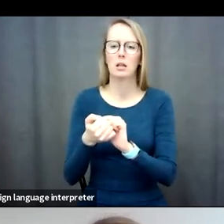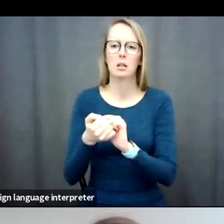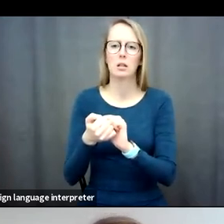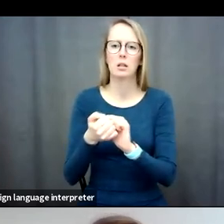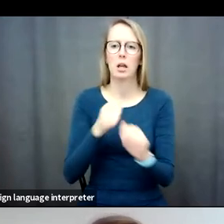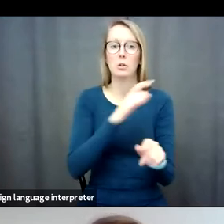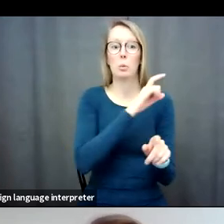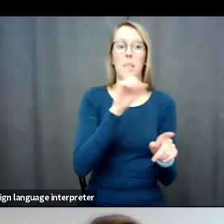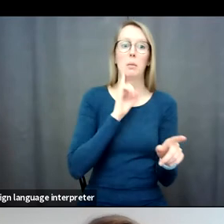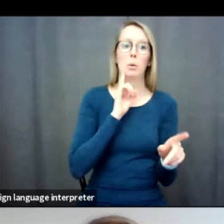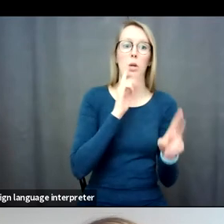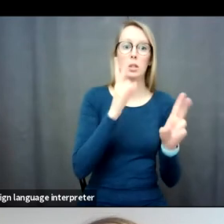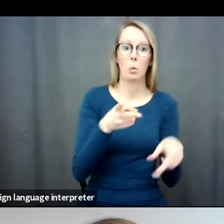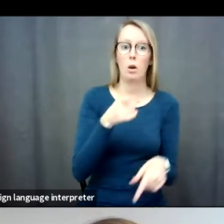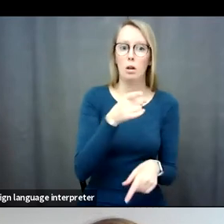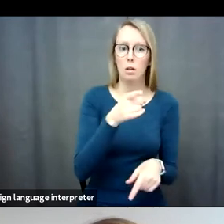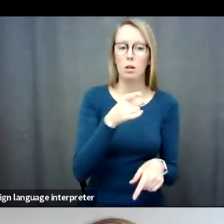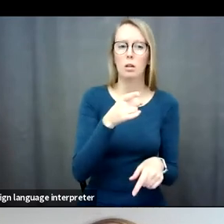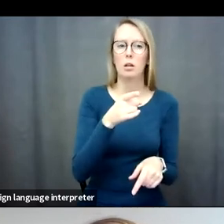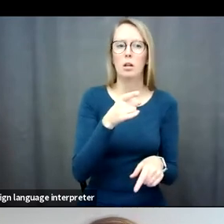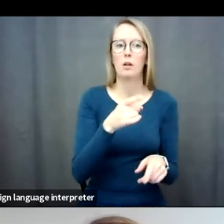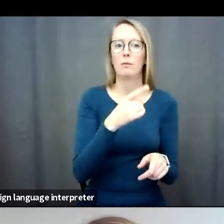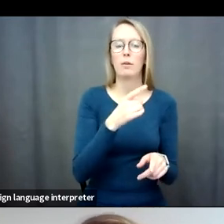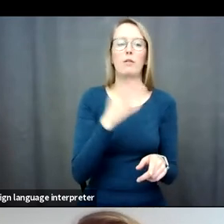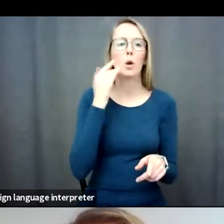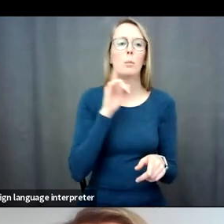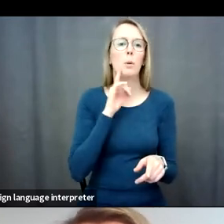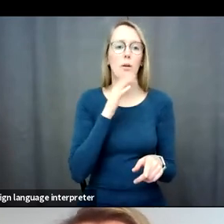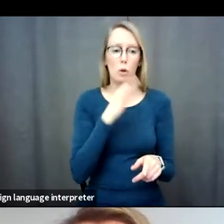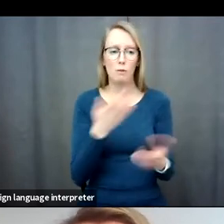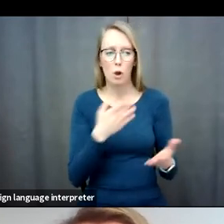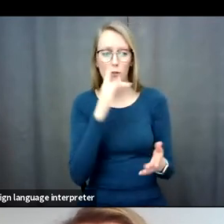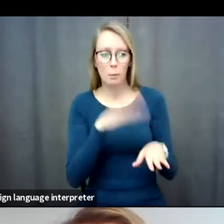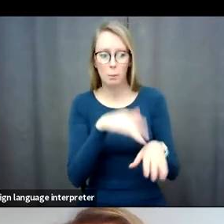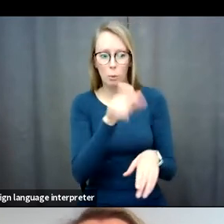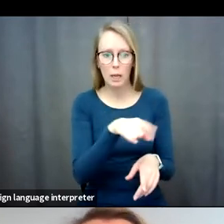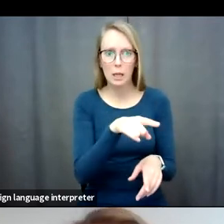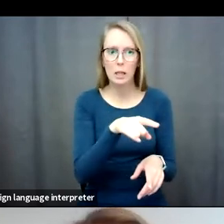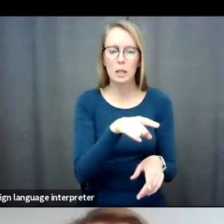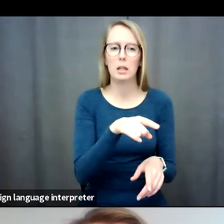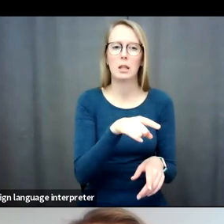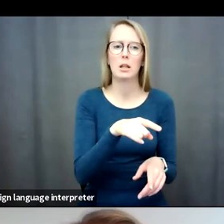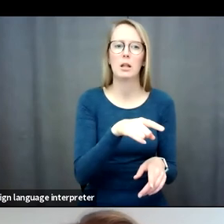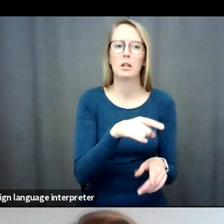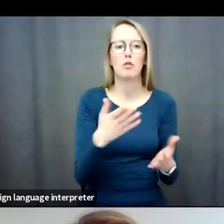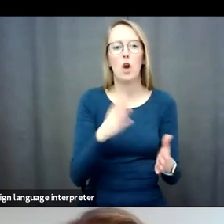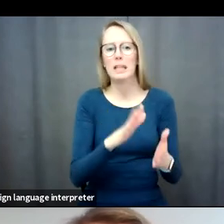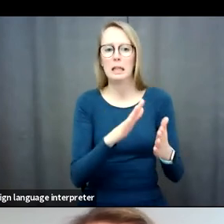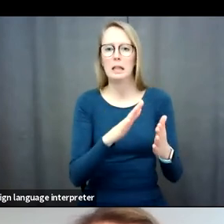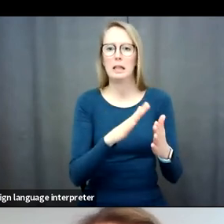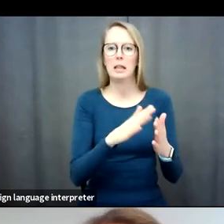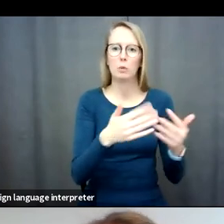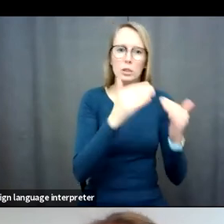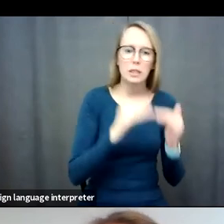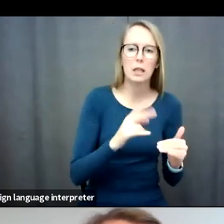are like this, the shift from asking children, what is wrong with you? What are your disabilities or your faults